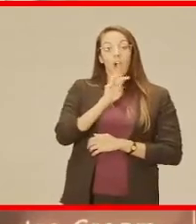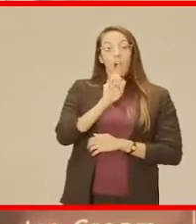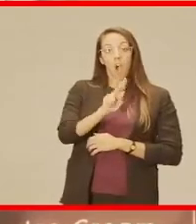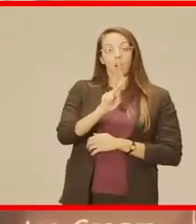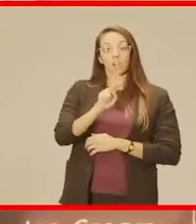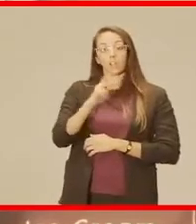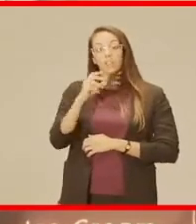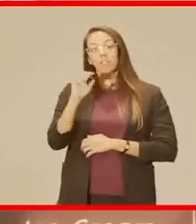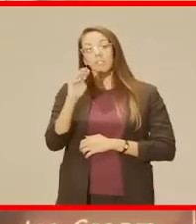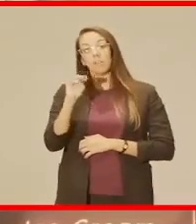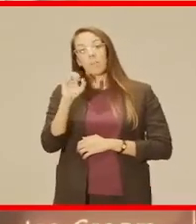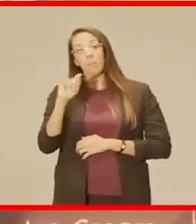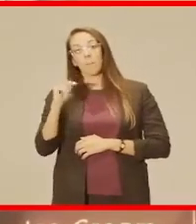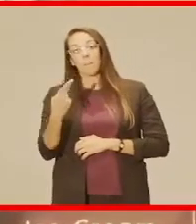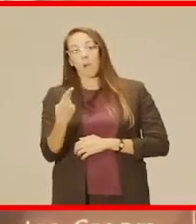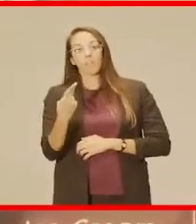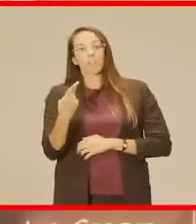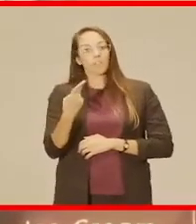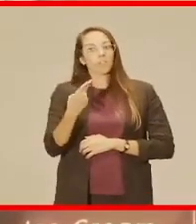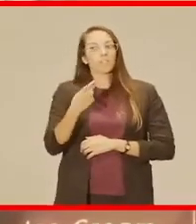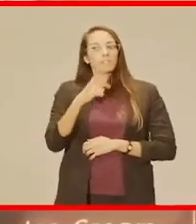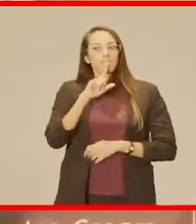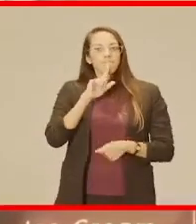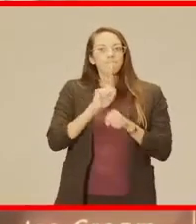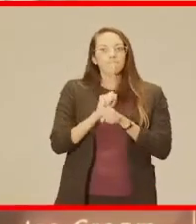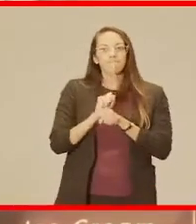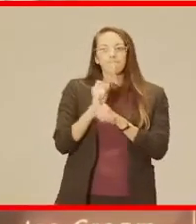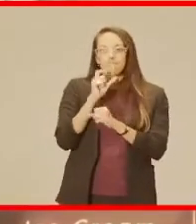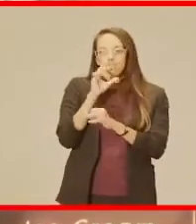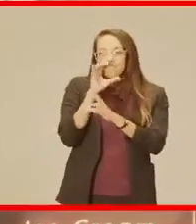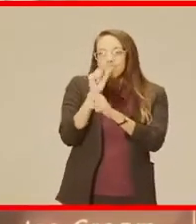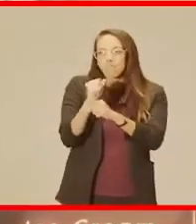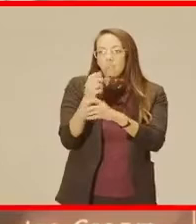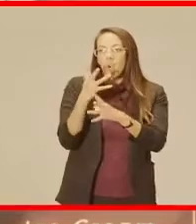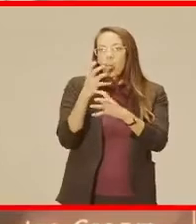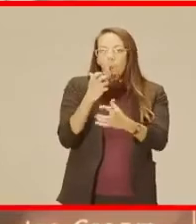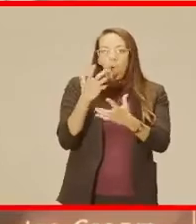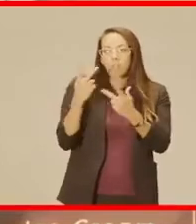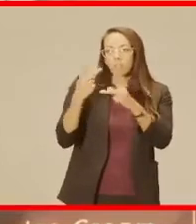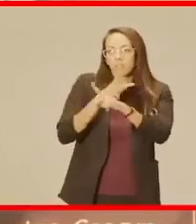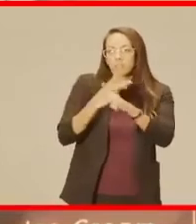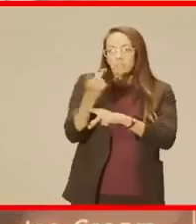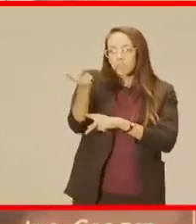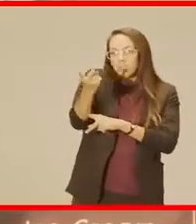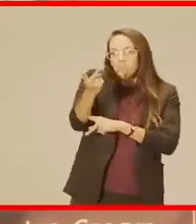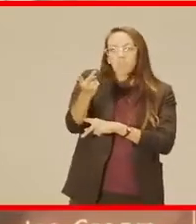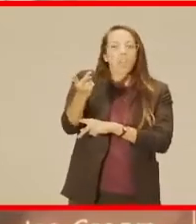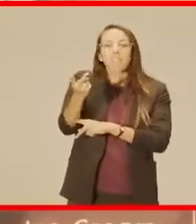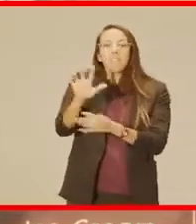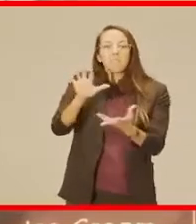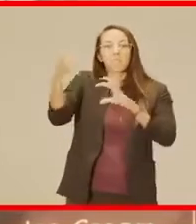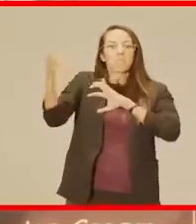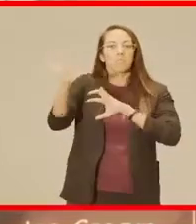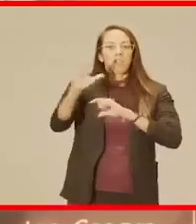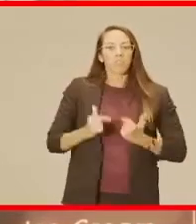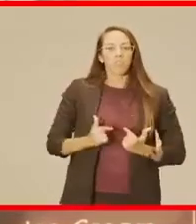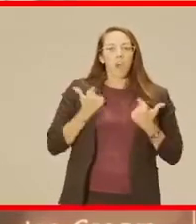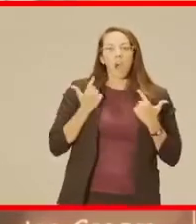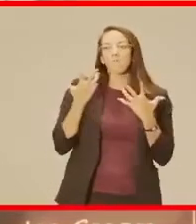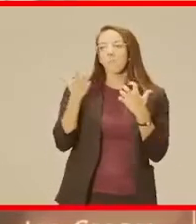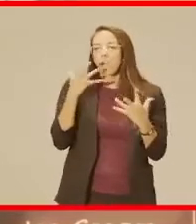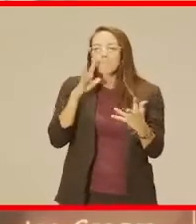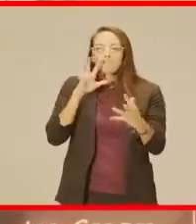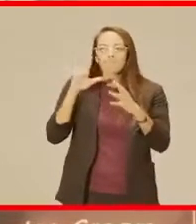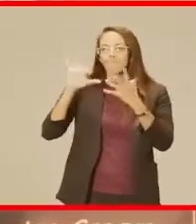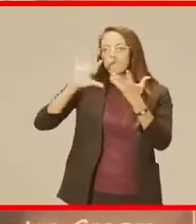on luring out Ladybug and Cat Noir and seizing their miraculous to make a